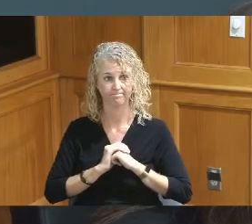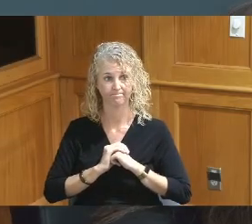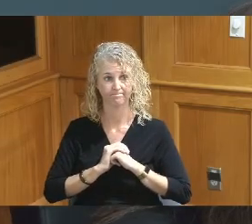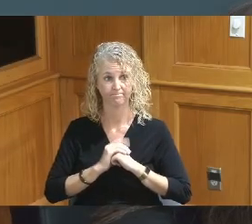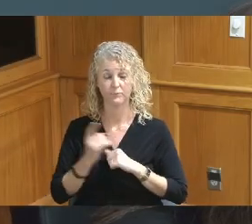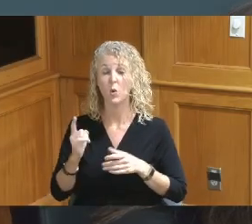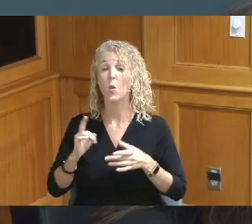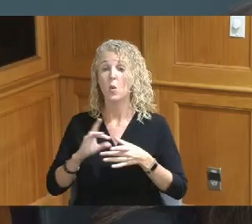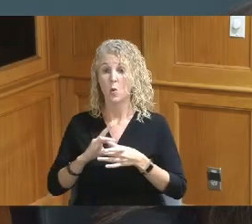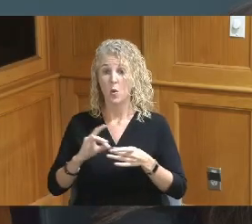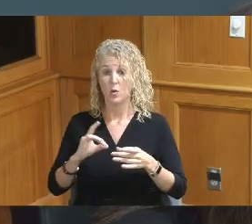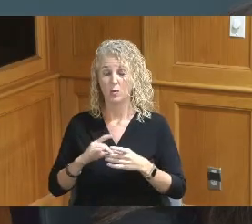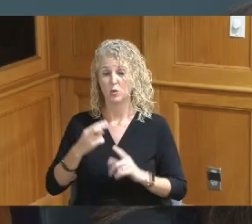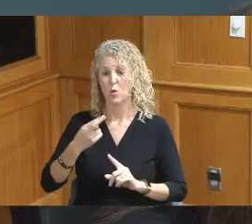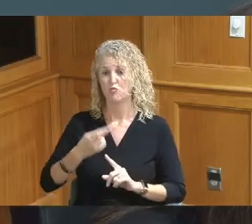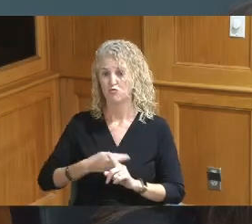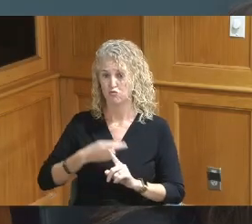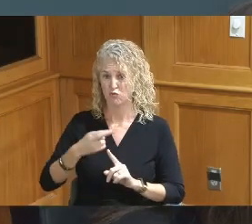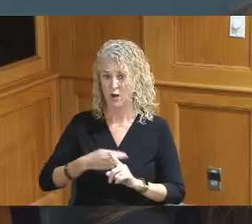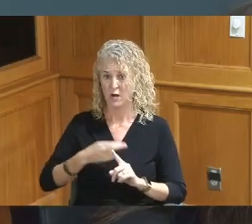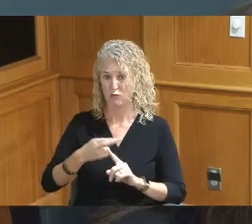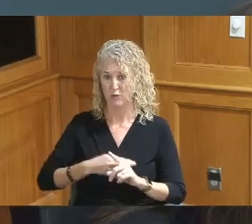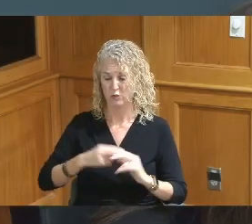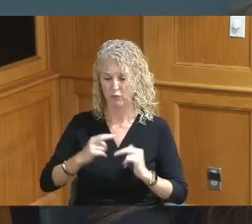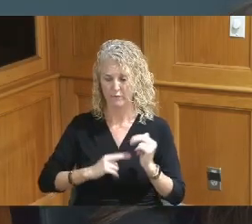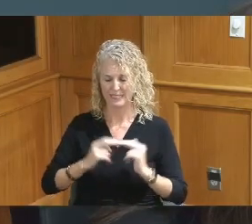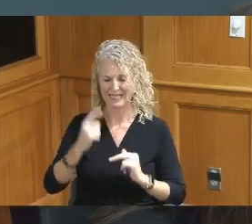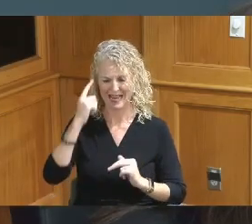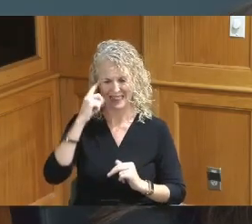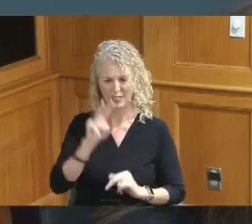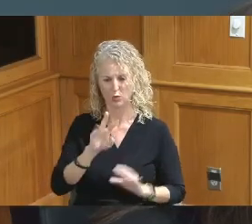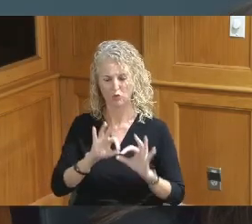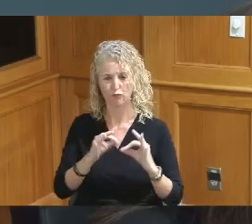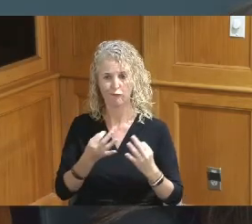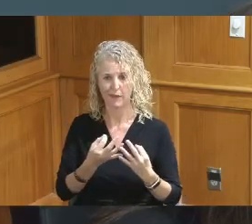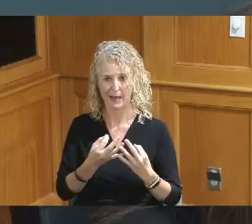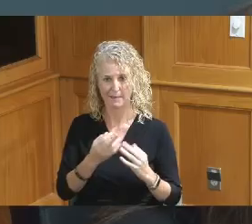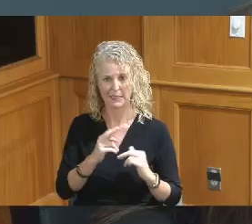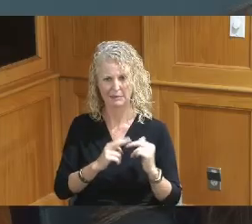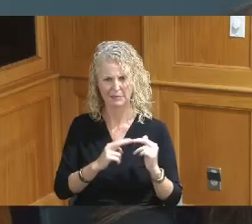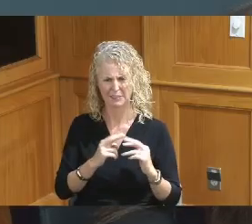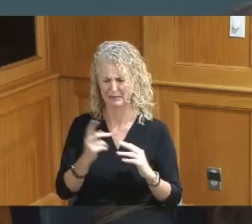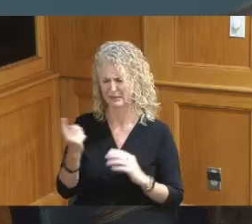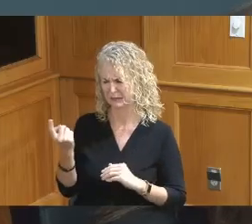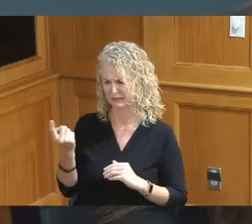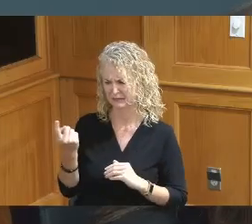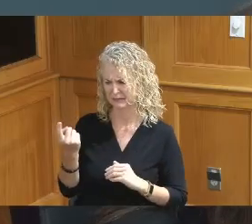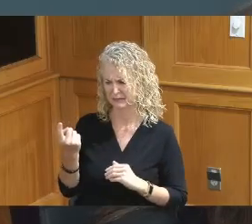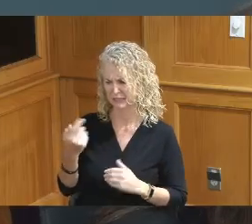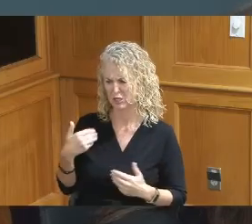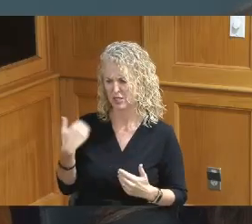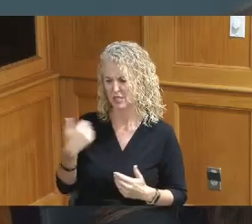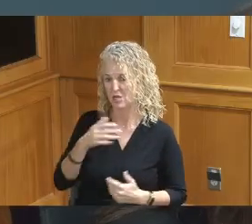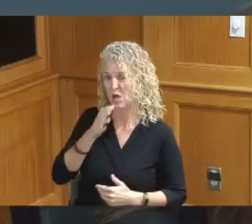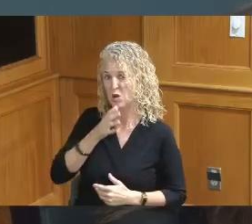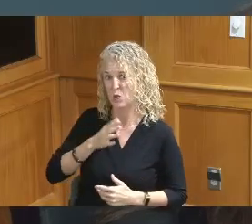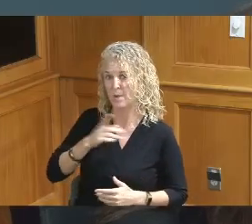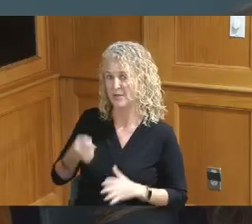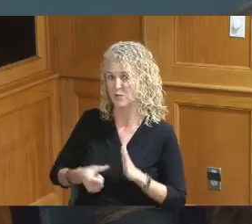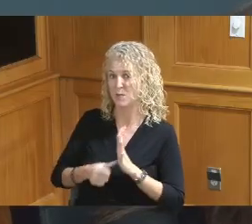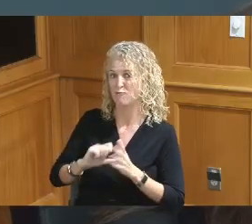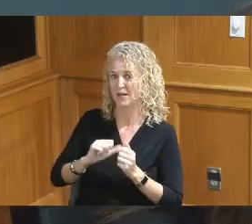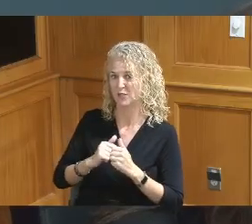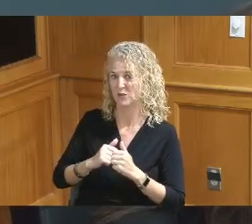There was also a rental facility, or I think it was a two-family. Maybe the young lady who you were so impressed